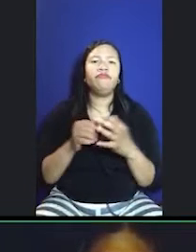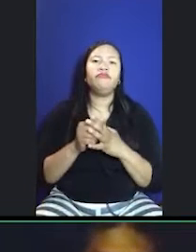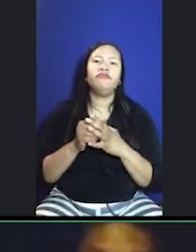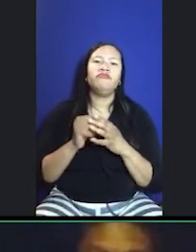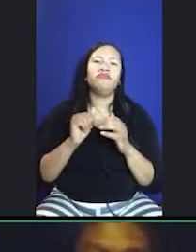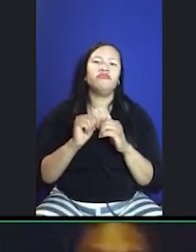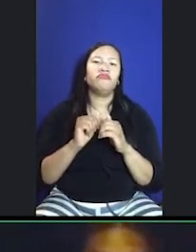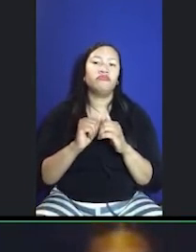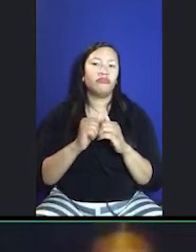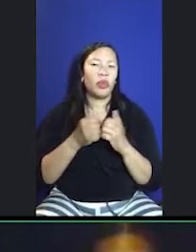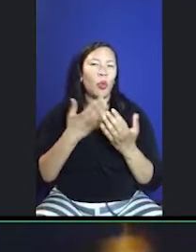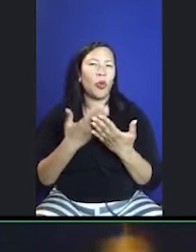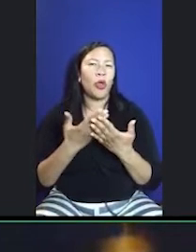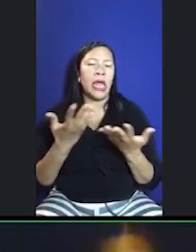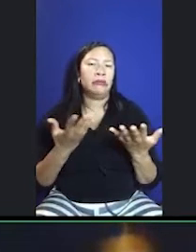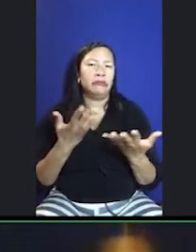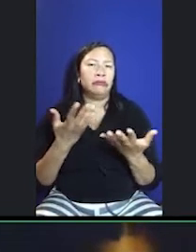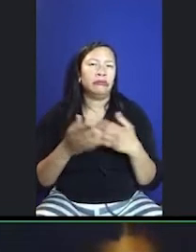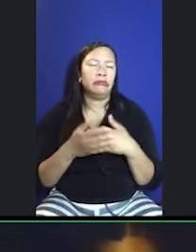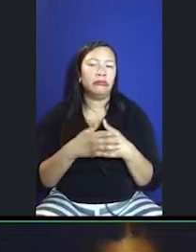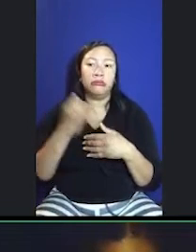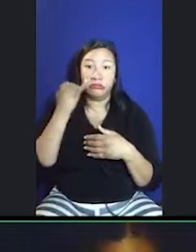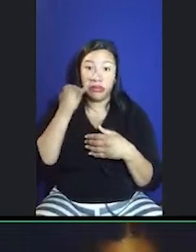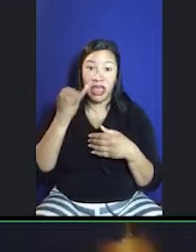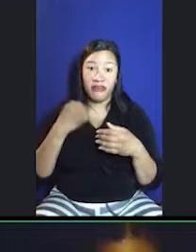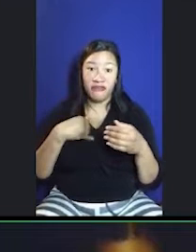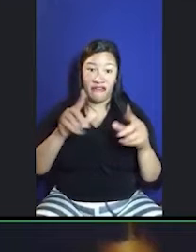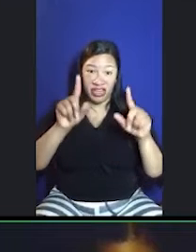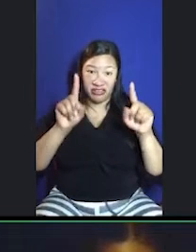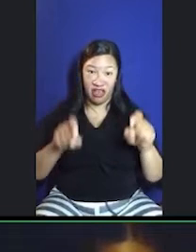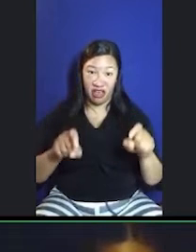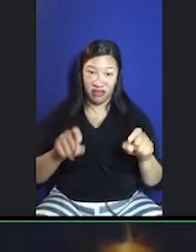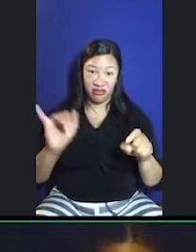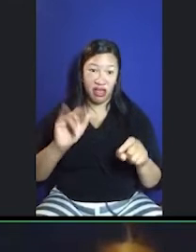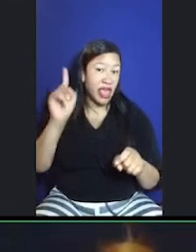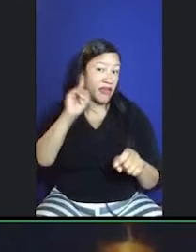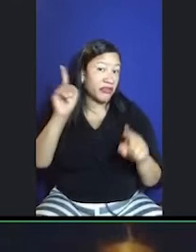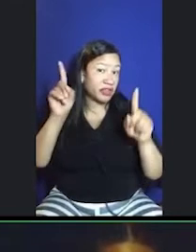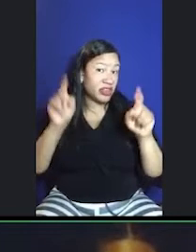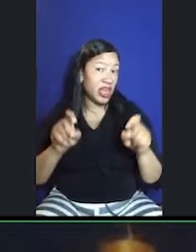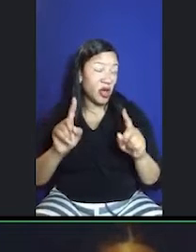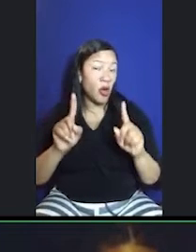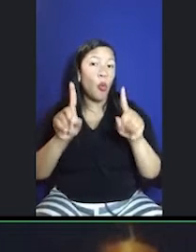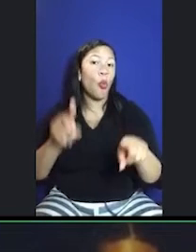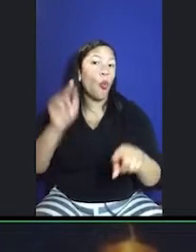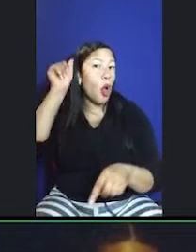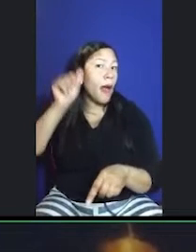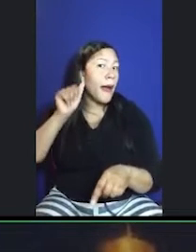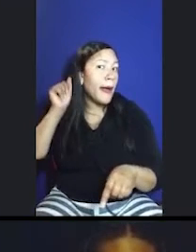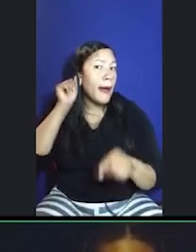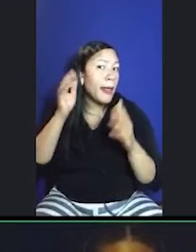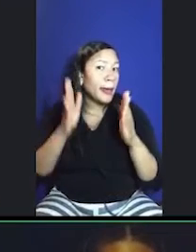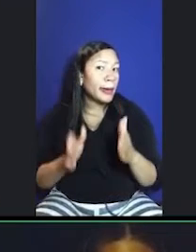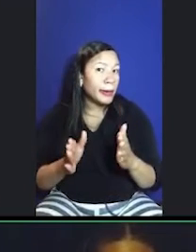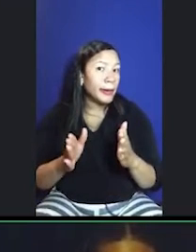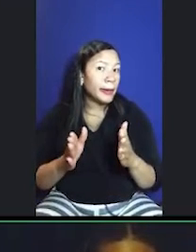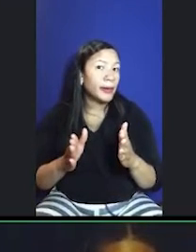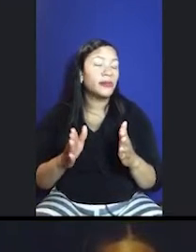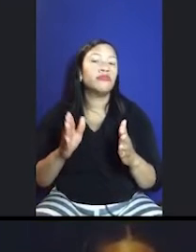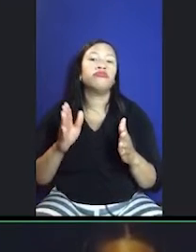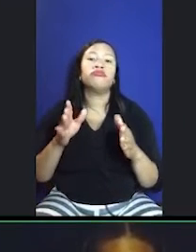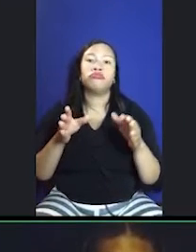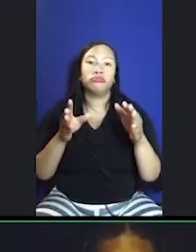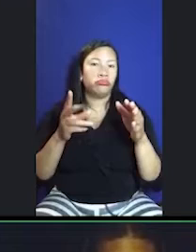is if you went to have a test done, like your hearing test, you would go to an audiologist to determine